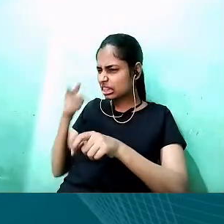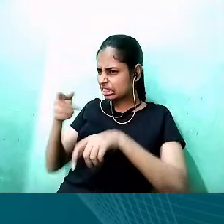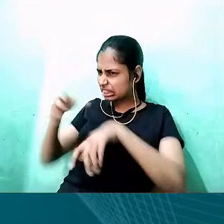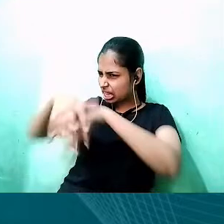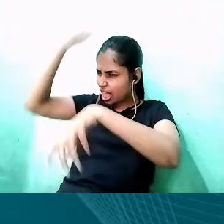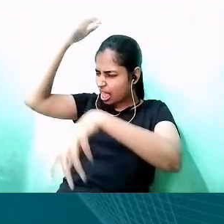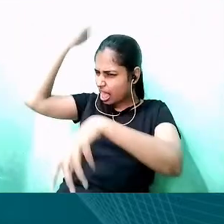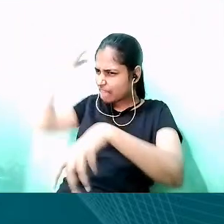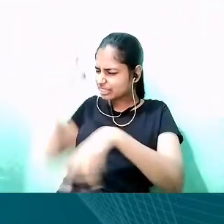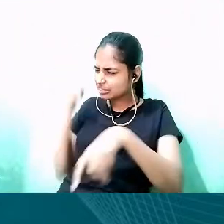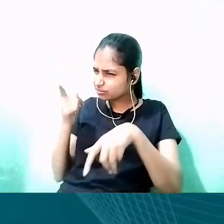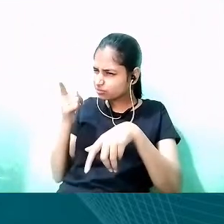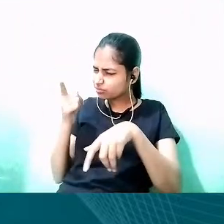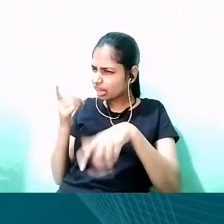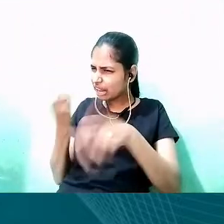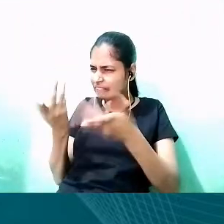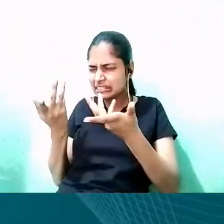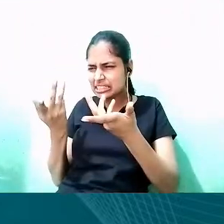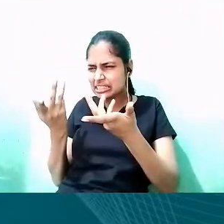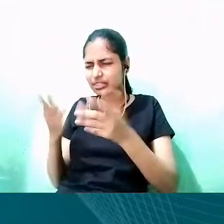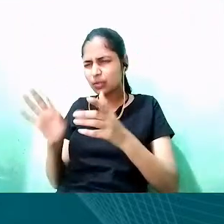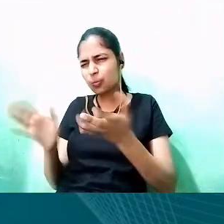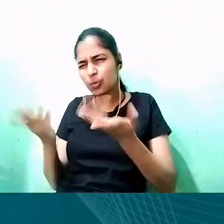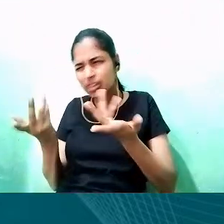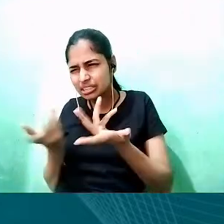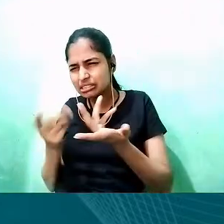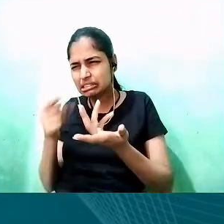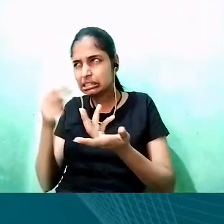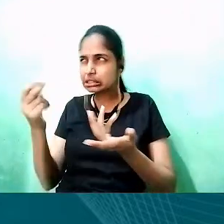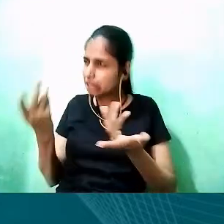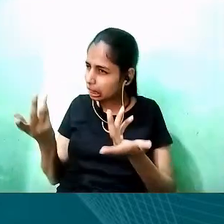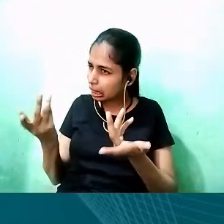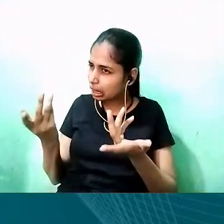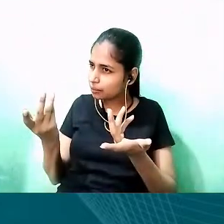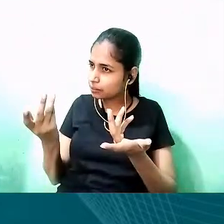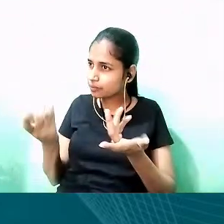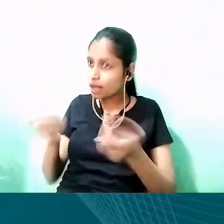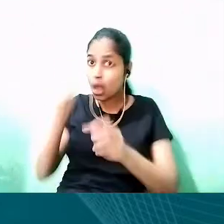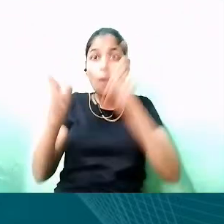Some called it a baby seal, some called it a squirrel,